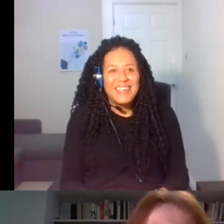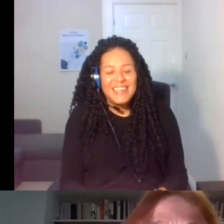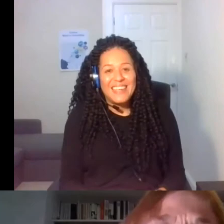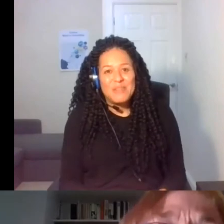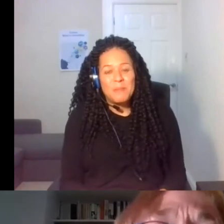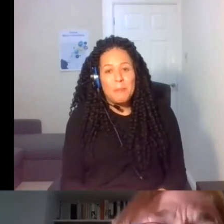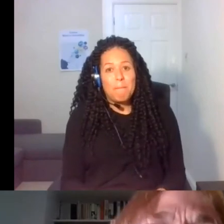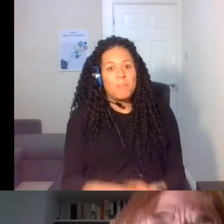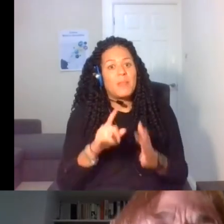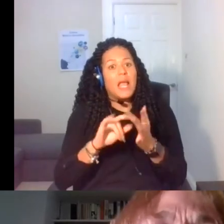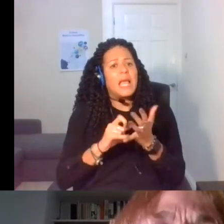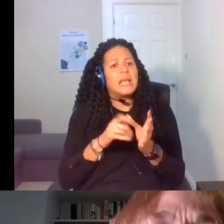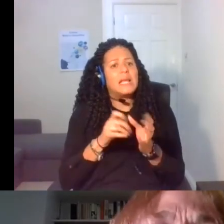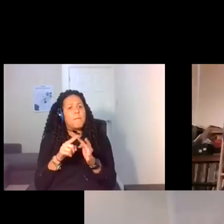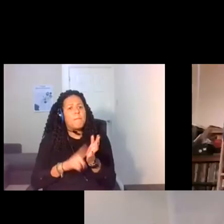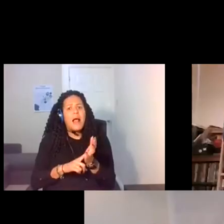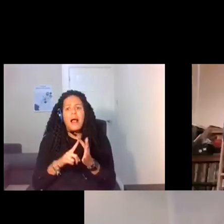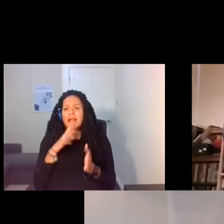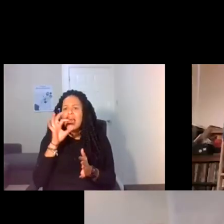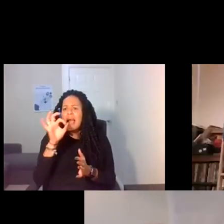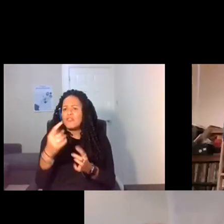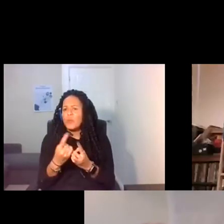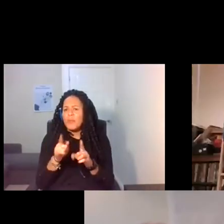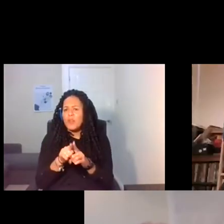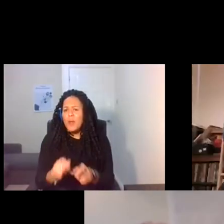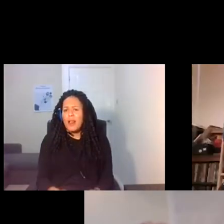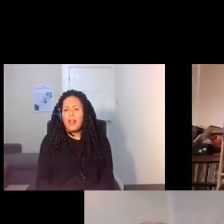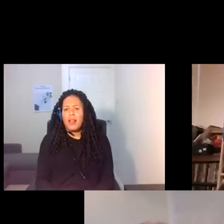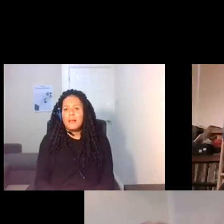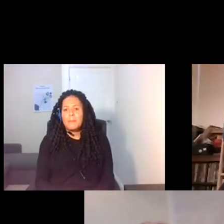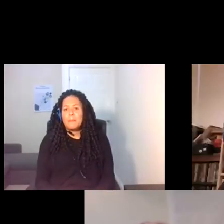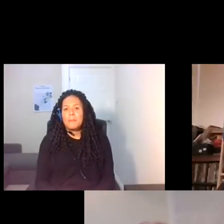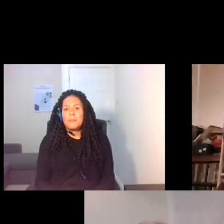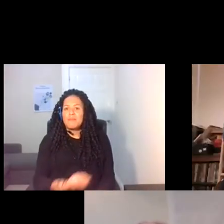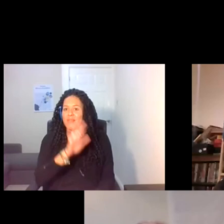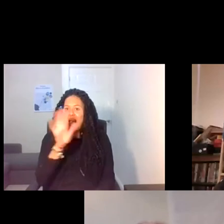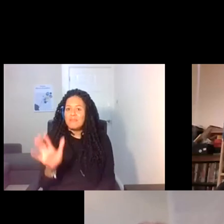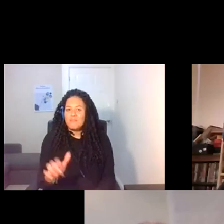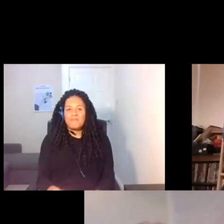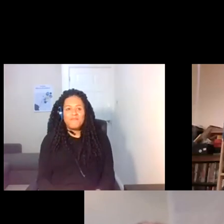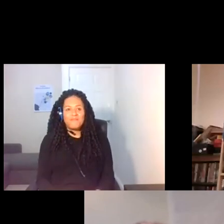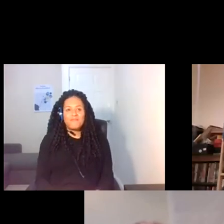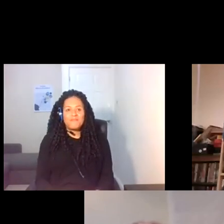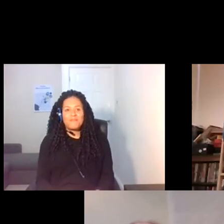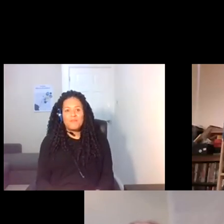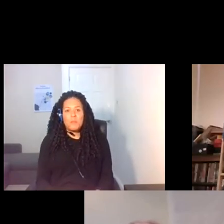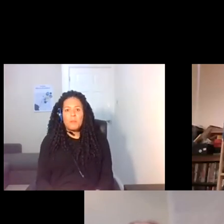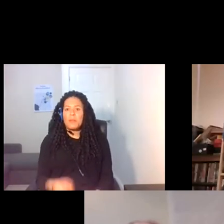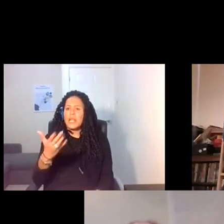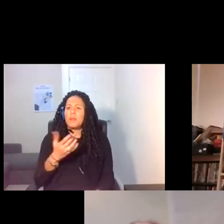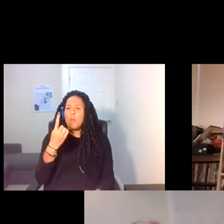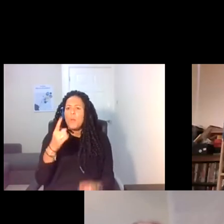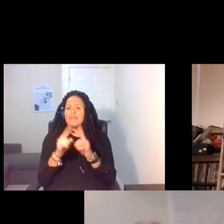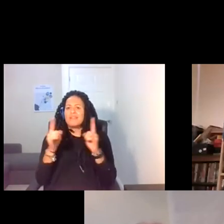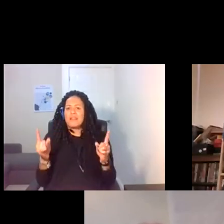And Isabelle, can I ask you as well? So, hi, can you just give me in one